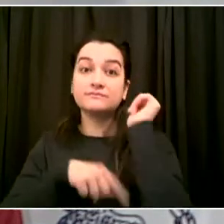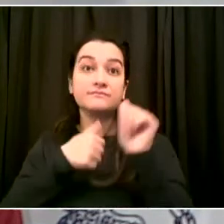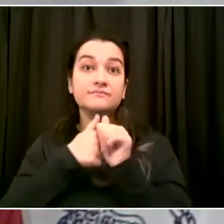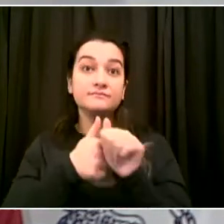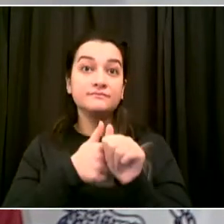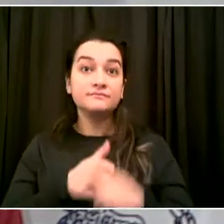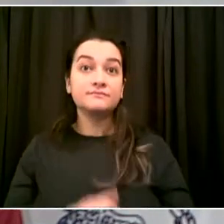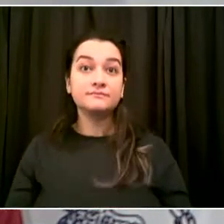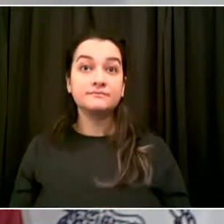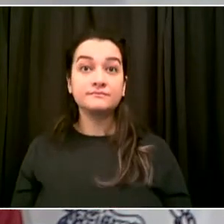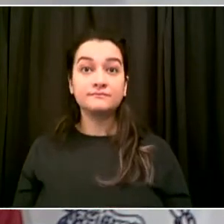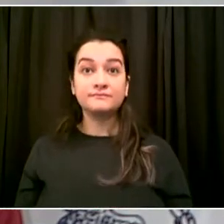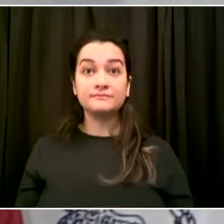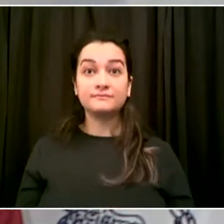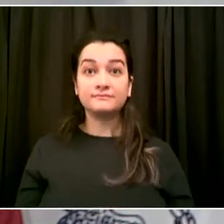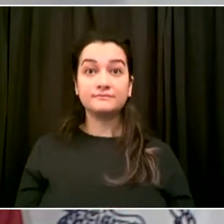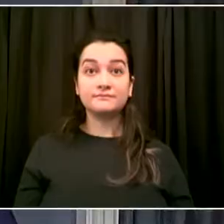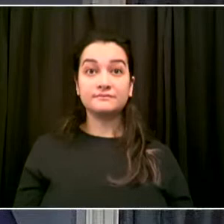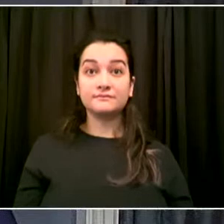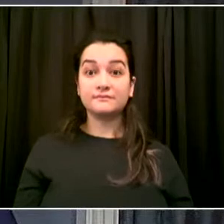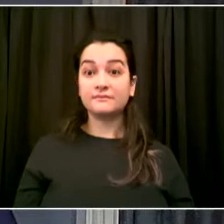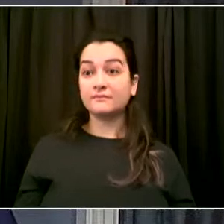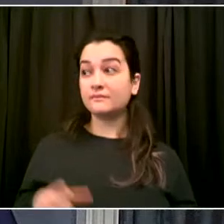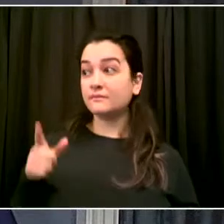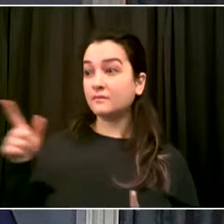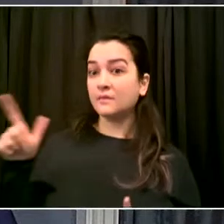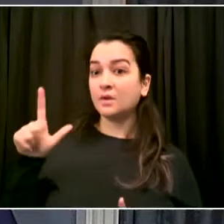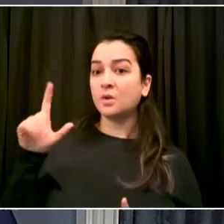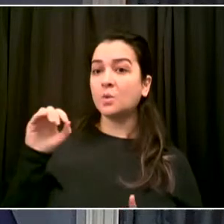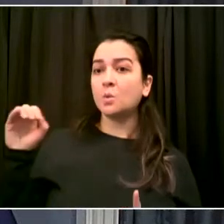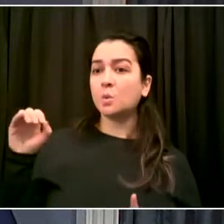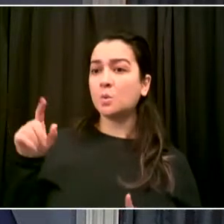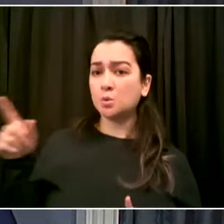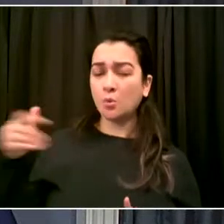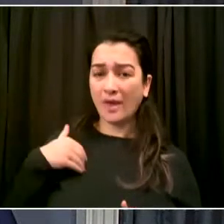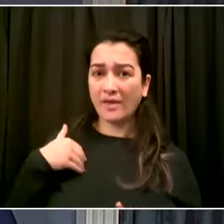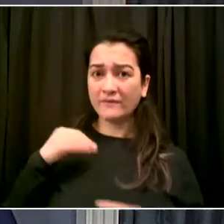of consequences have we seen for these crimes?